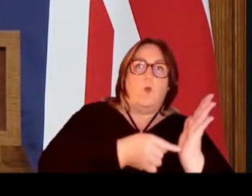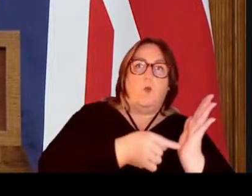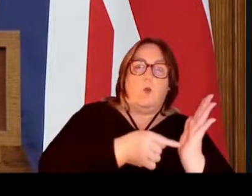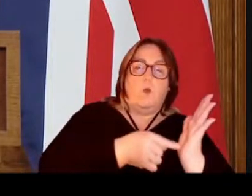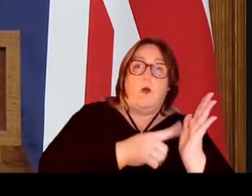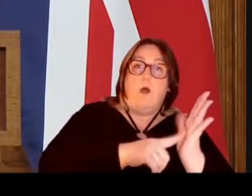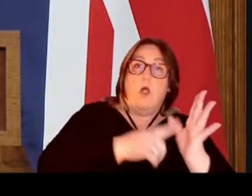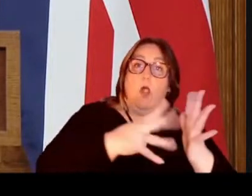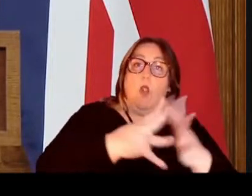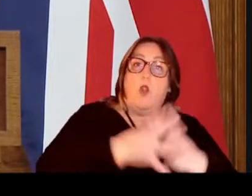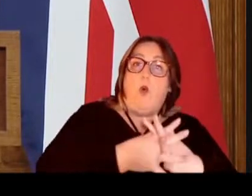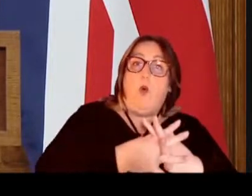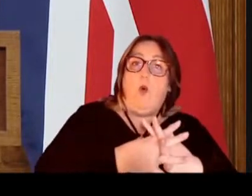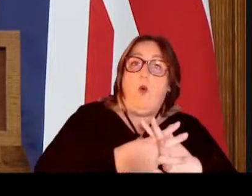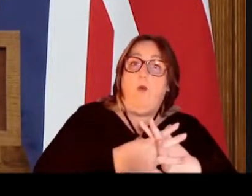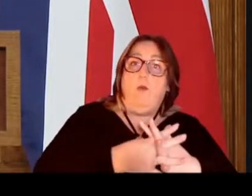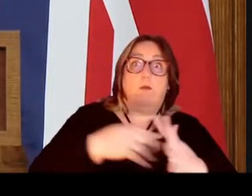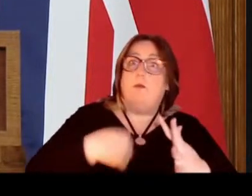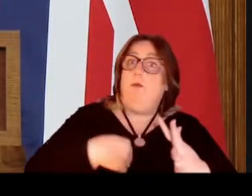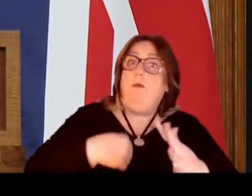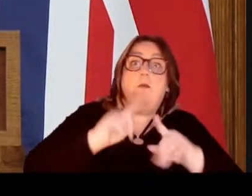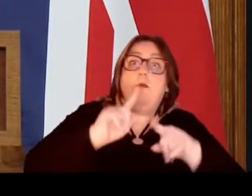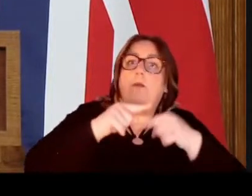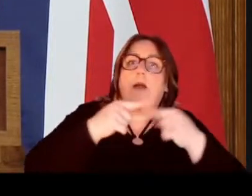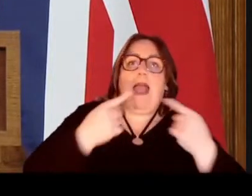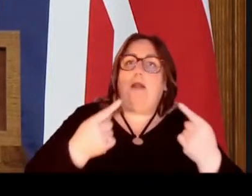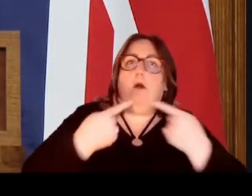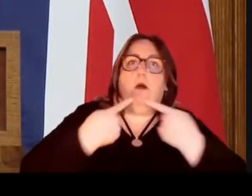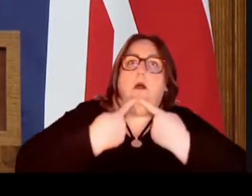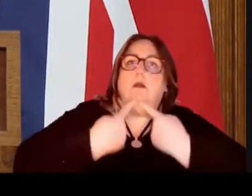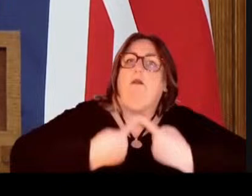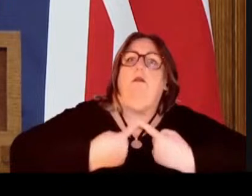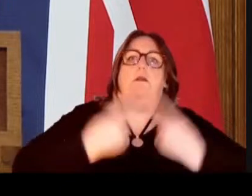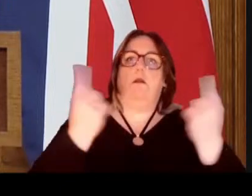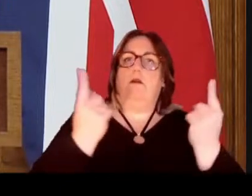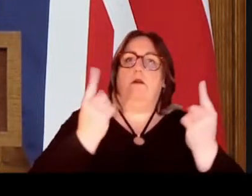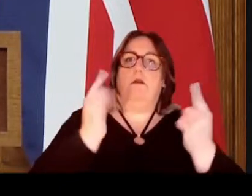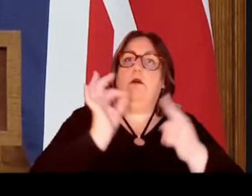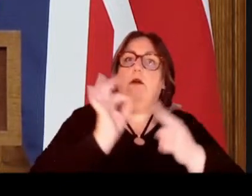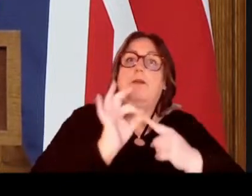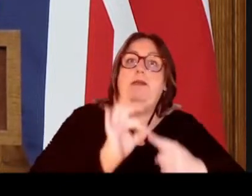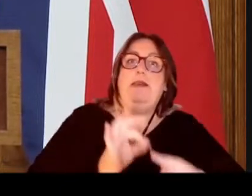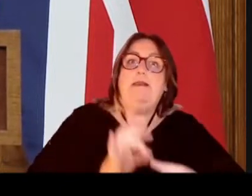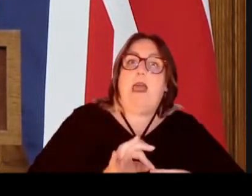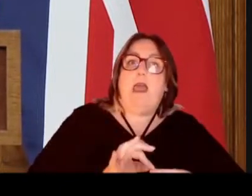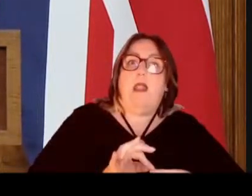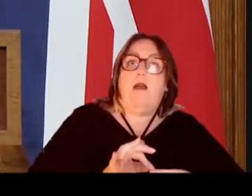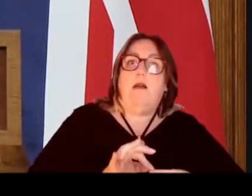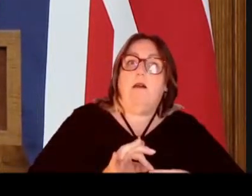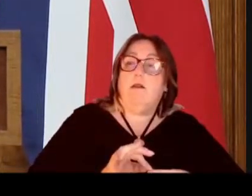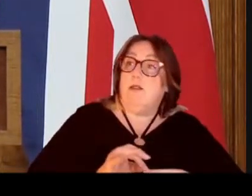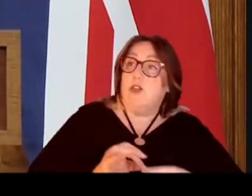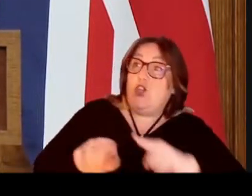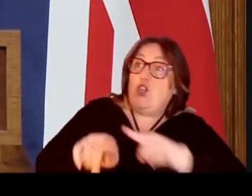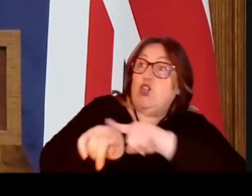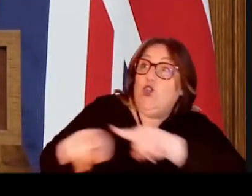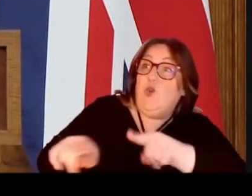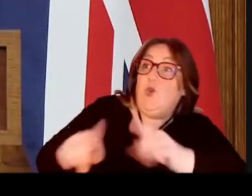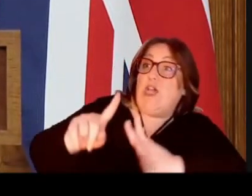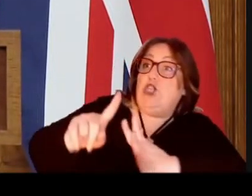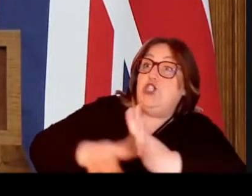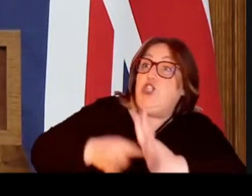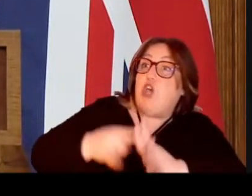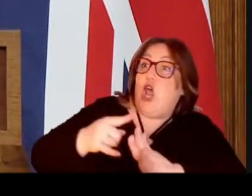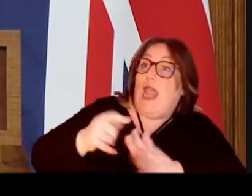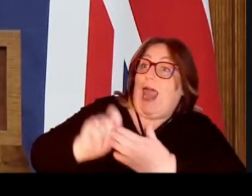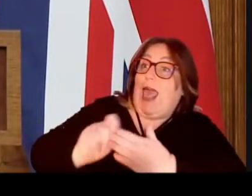I couldn't disclose the details. It's why others couldn't disclose the details. It's why all of you as journalists couldn't disclose the details, because the